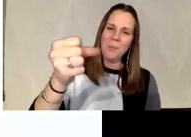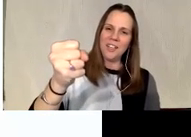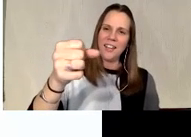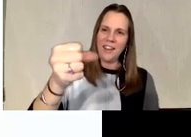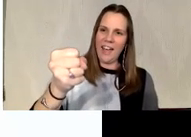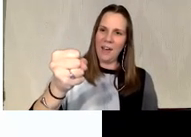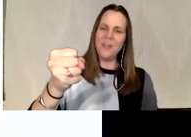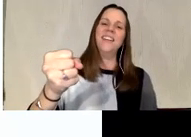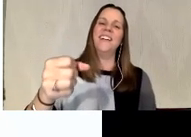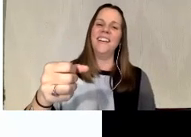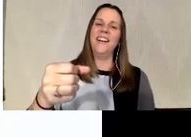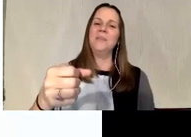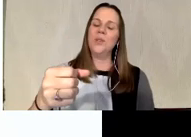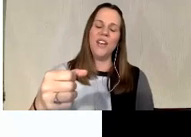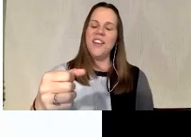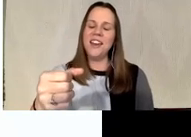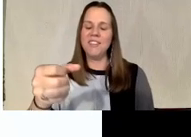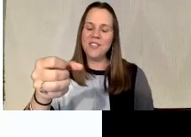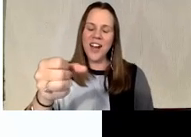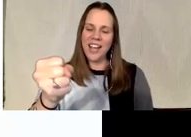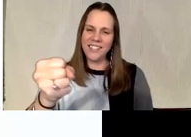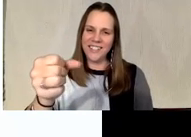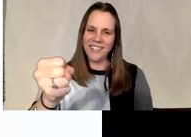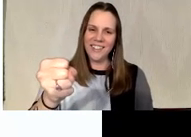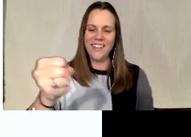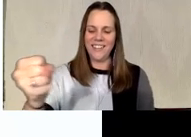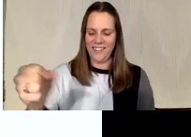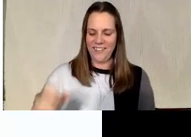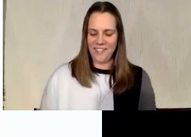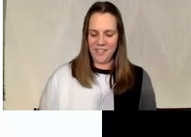about milking a cow, which I've never forgotten.